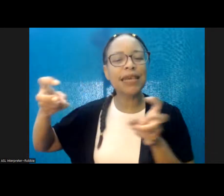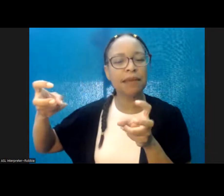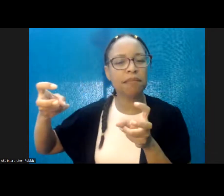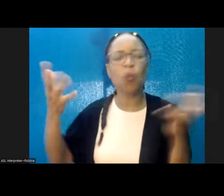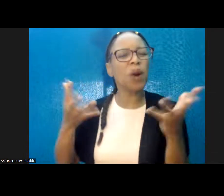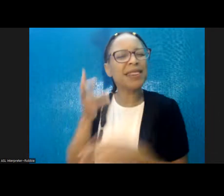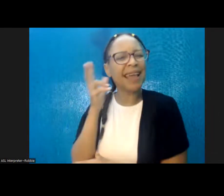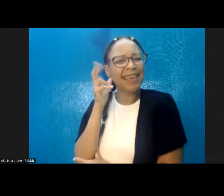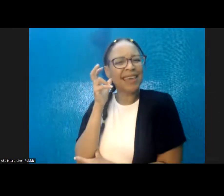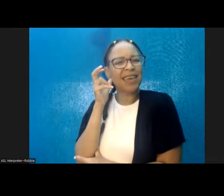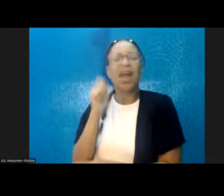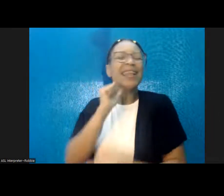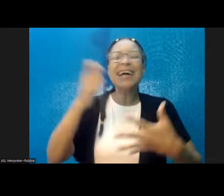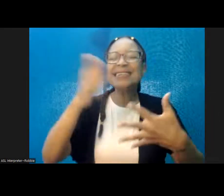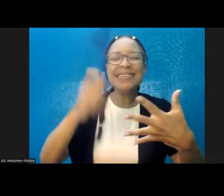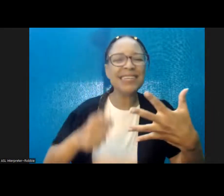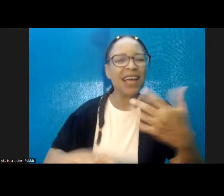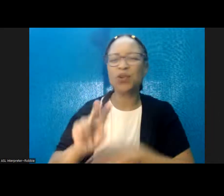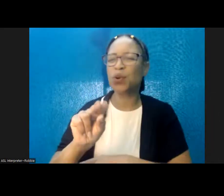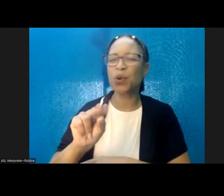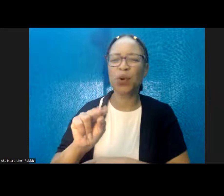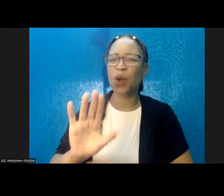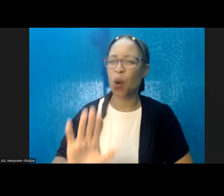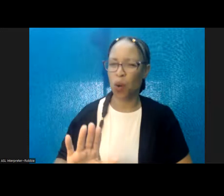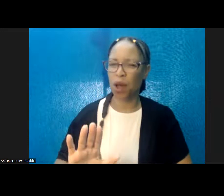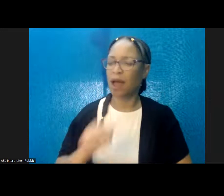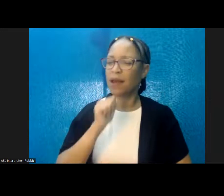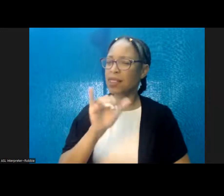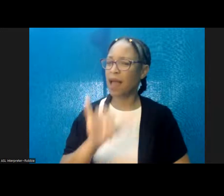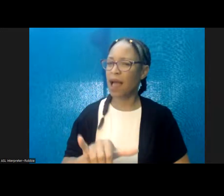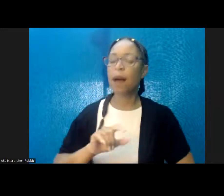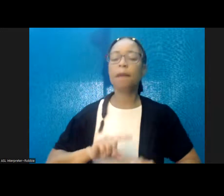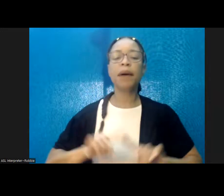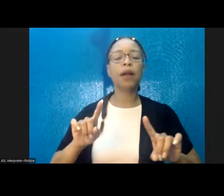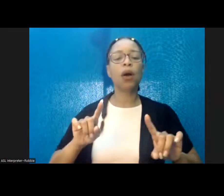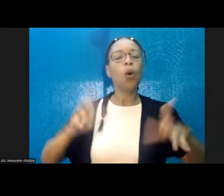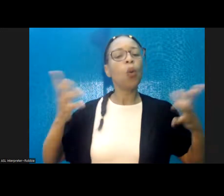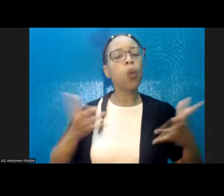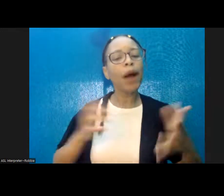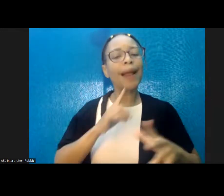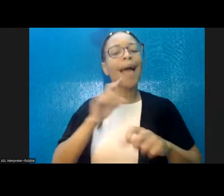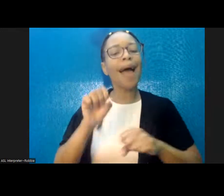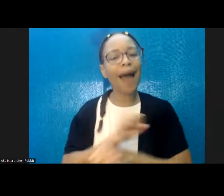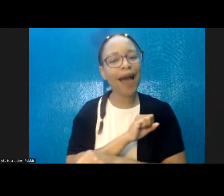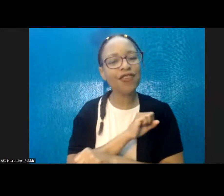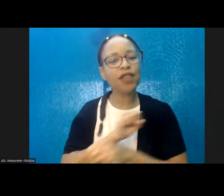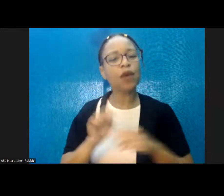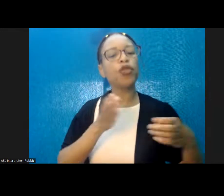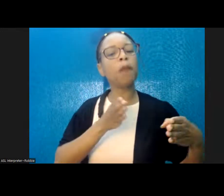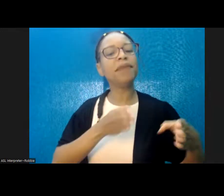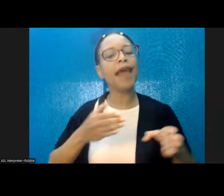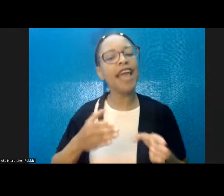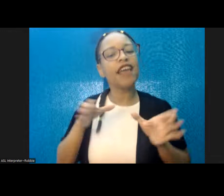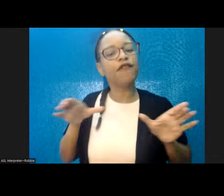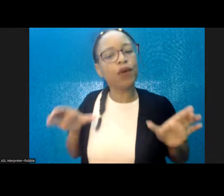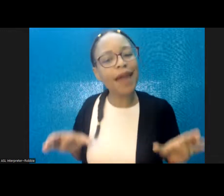like not the detail of what made your experience successful, but what actually were some of the behaviors or